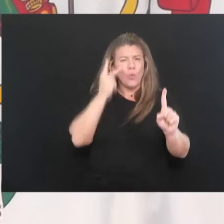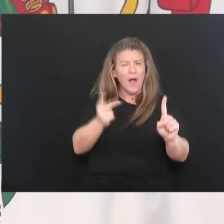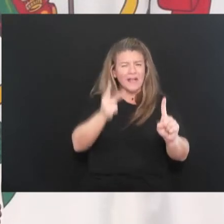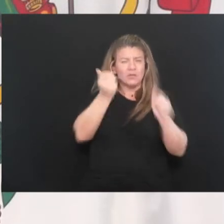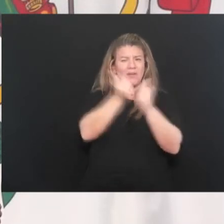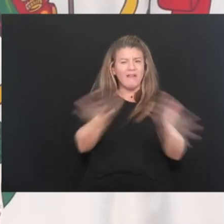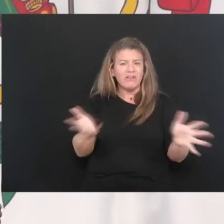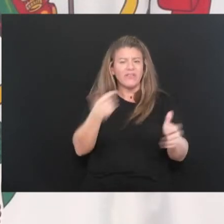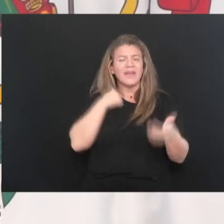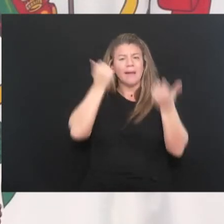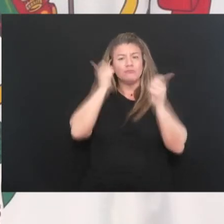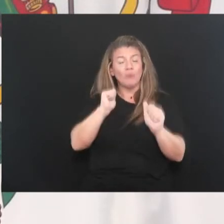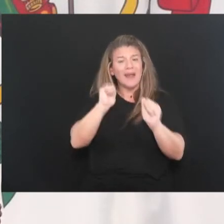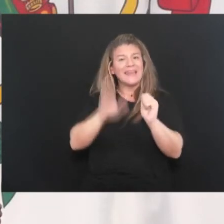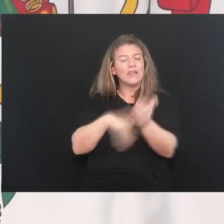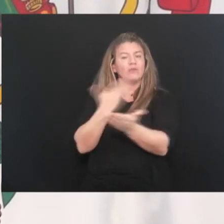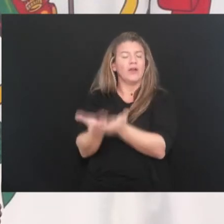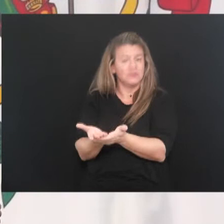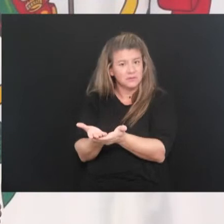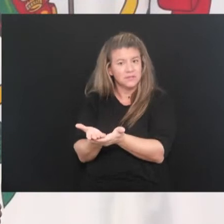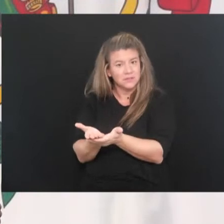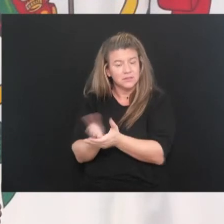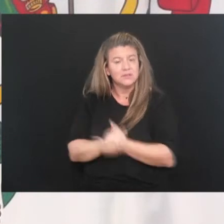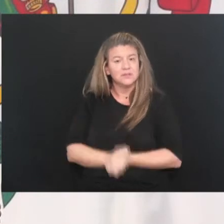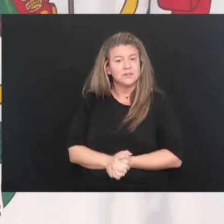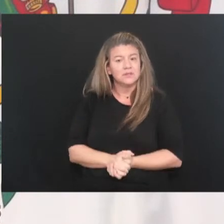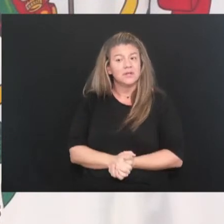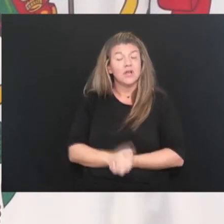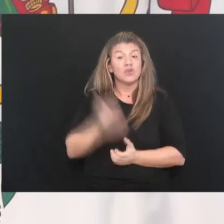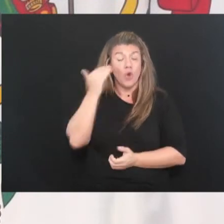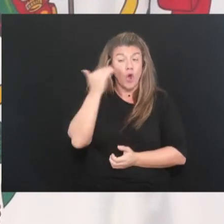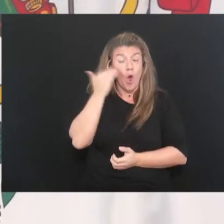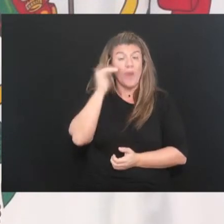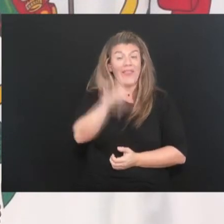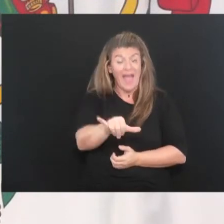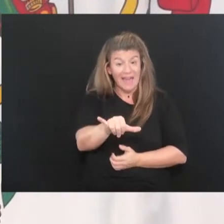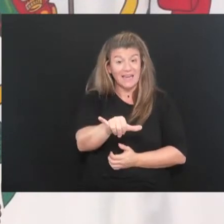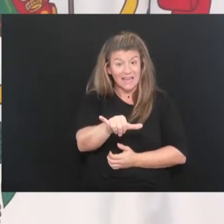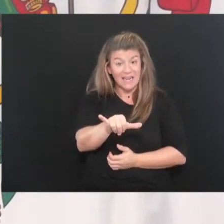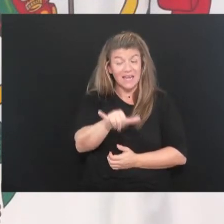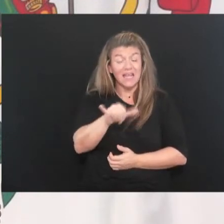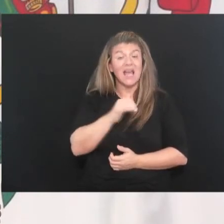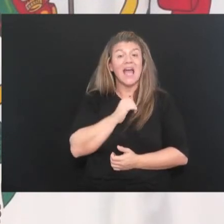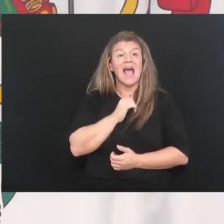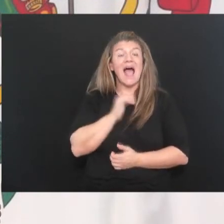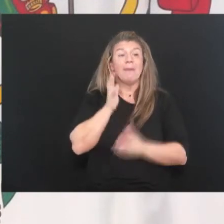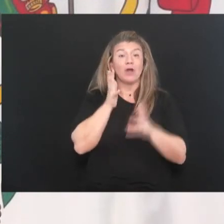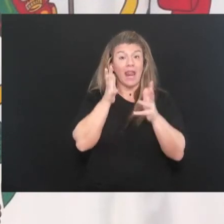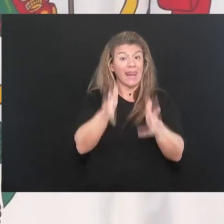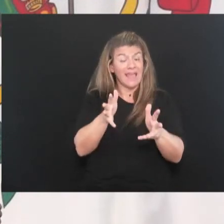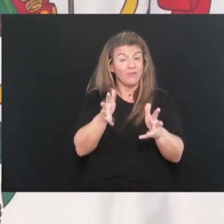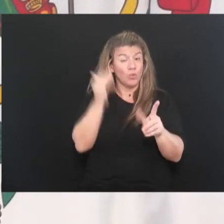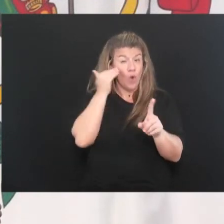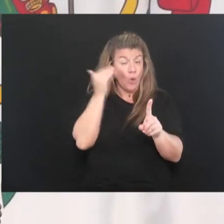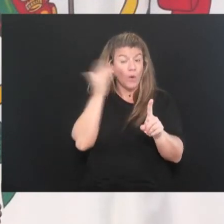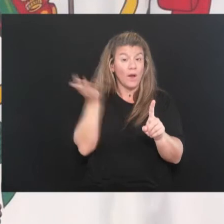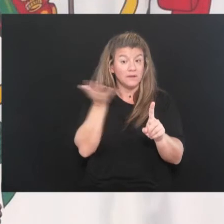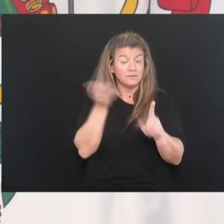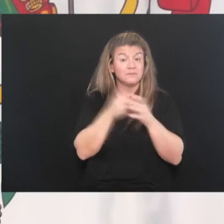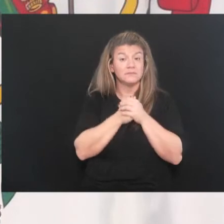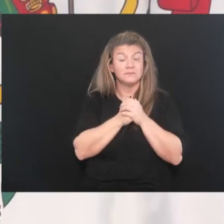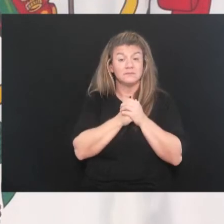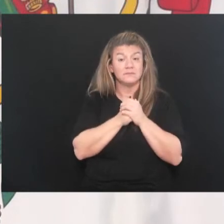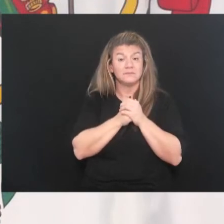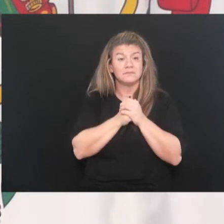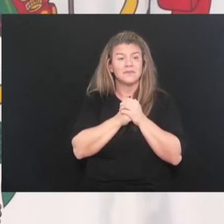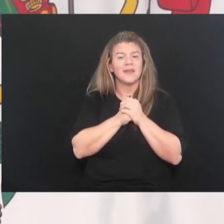and I'm trying to get you there. So with all that being said, I'm going to leave you with just this.